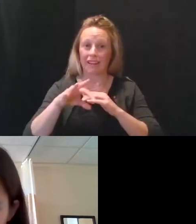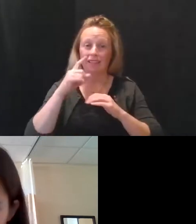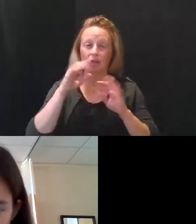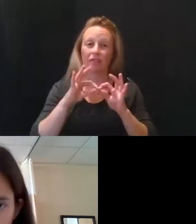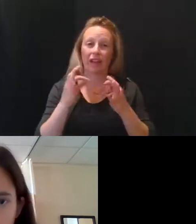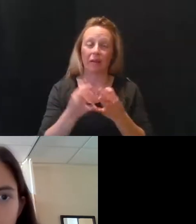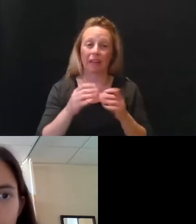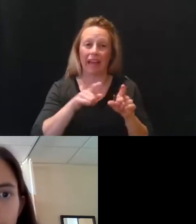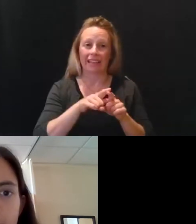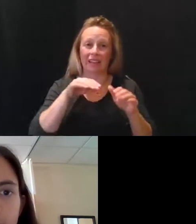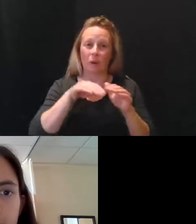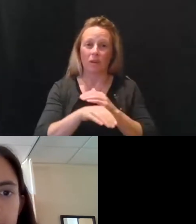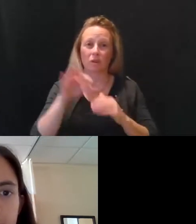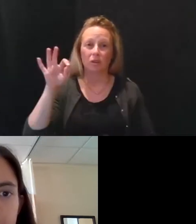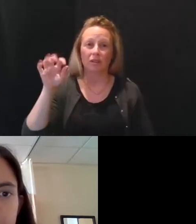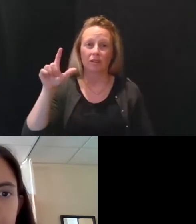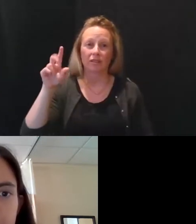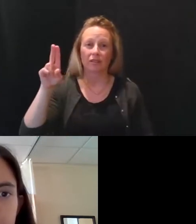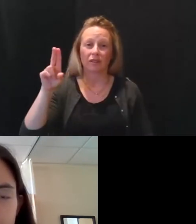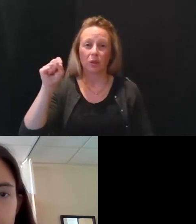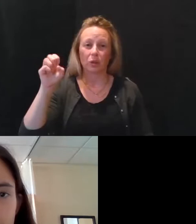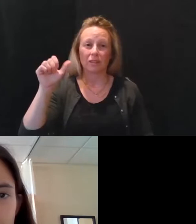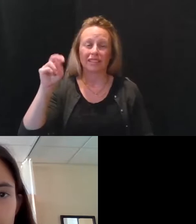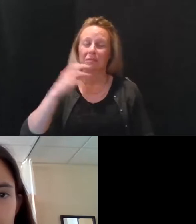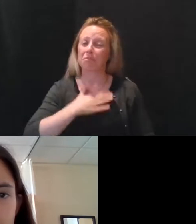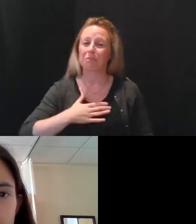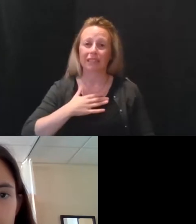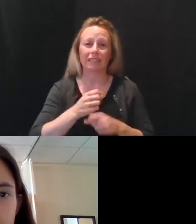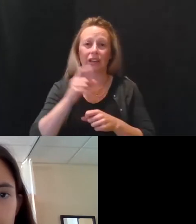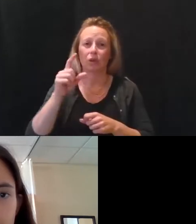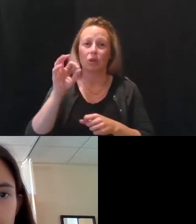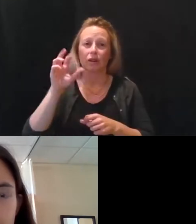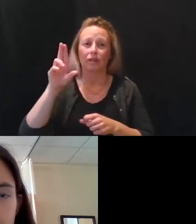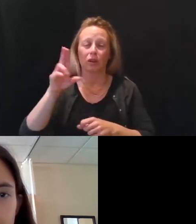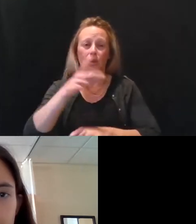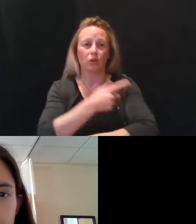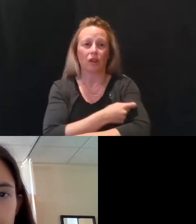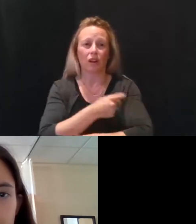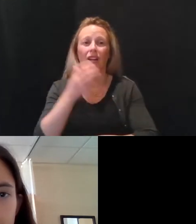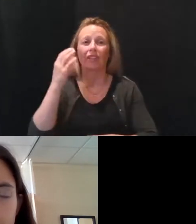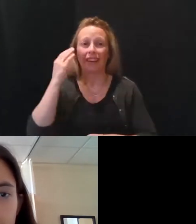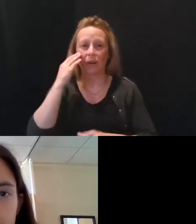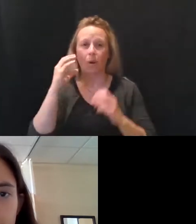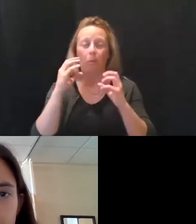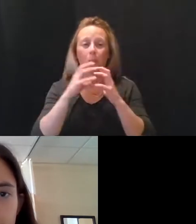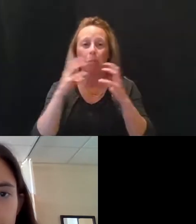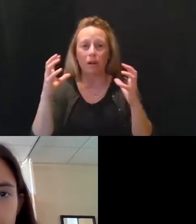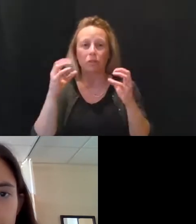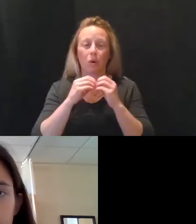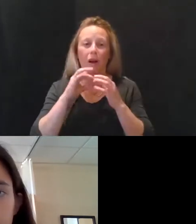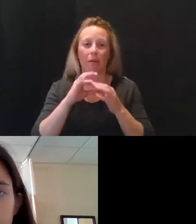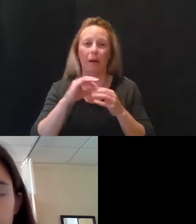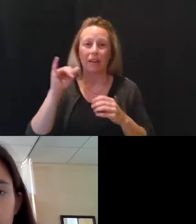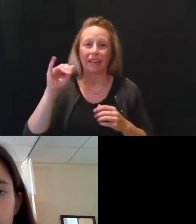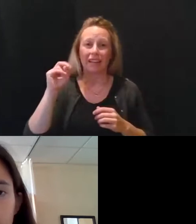entered into the flu season is to please get their flu shots. We know much more about influenza and we have a lot